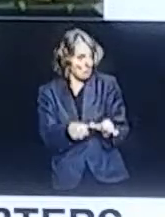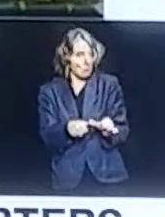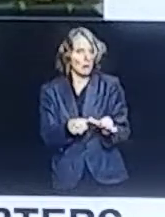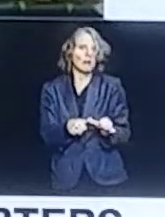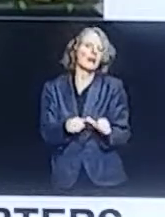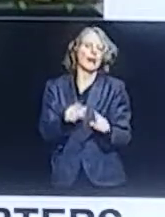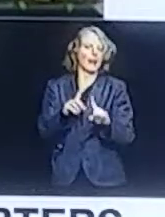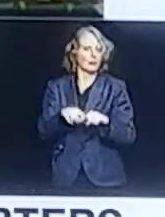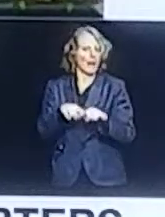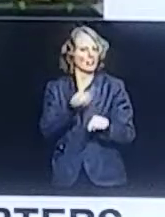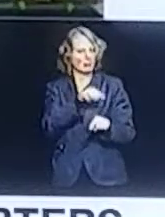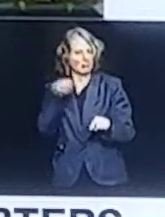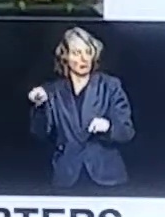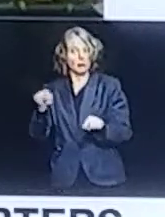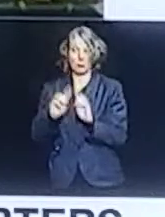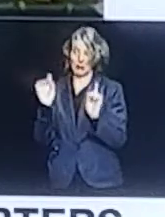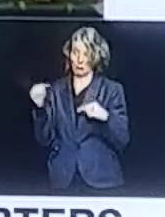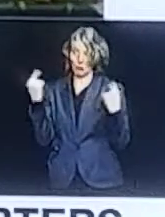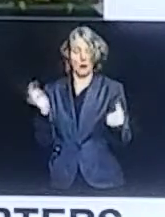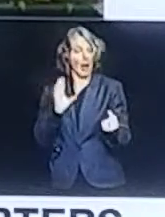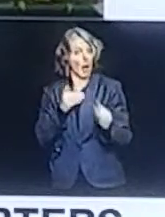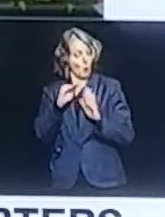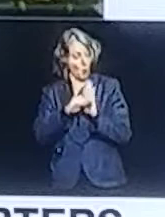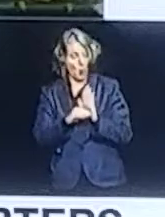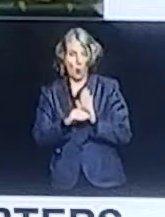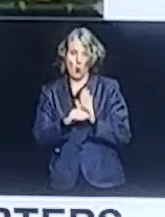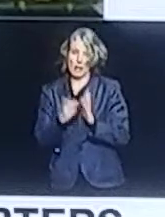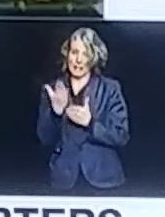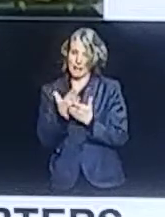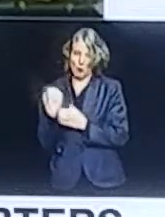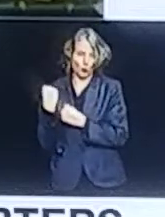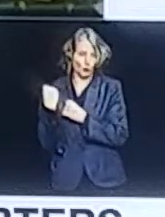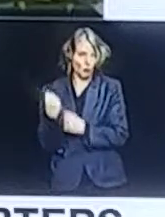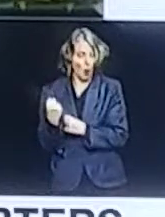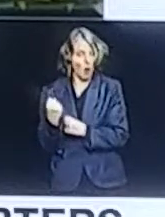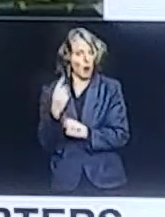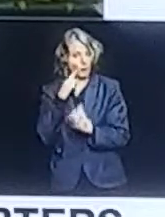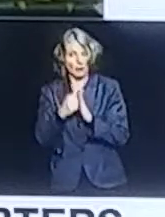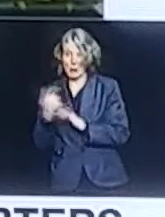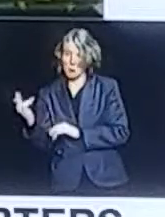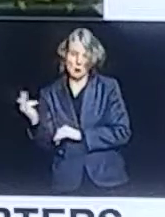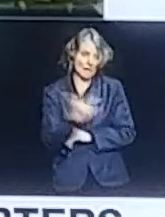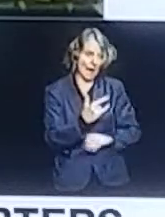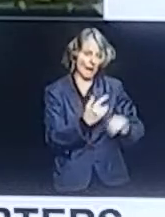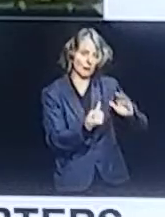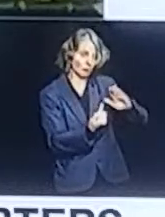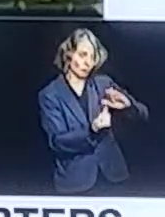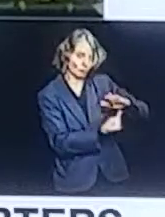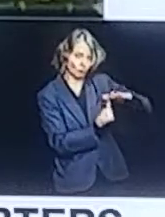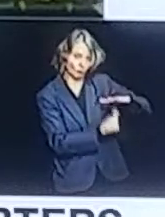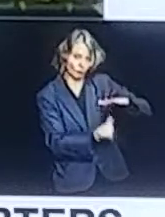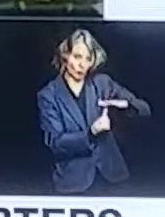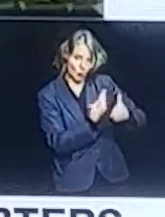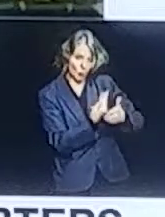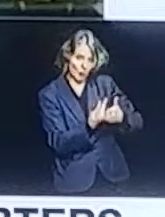So far the measures that we have taken in place, the extremely strong mandatory quarantine that's been in place since March and has